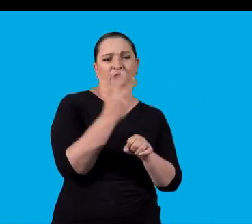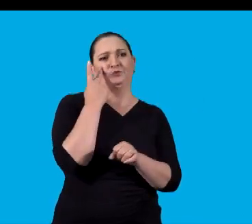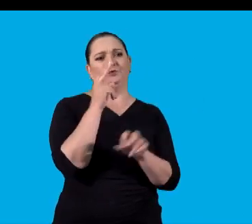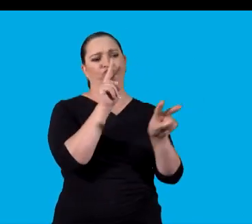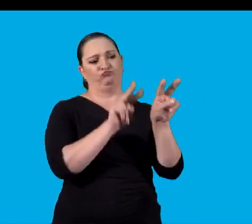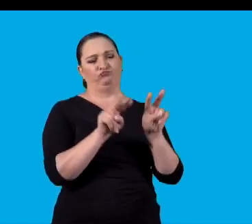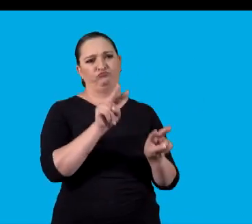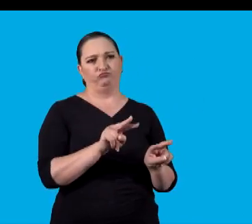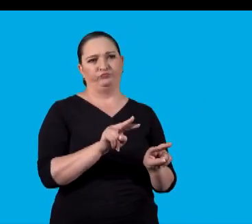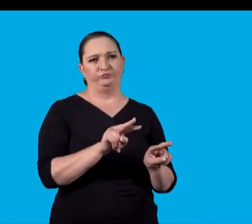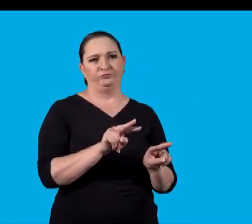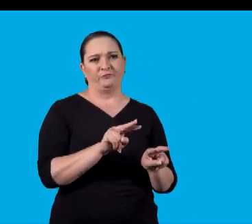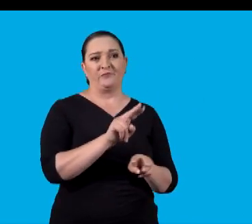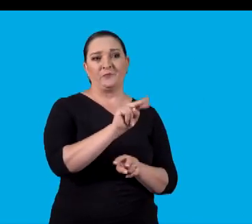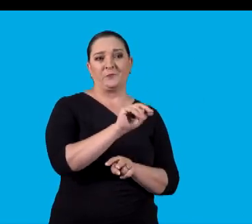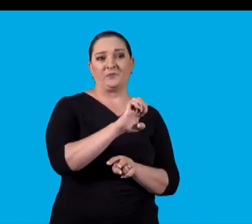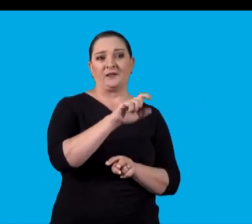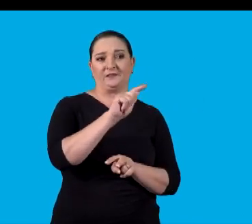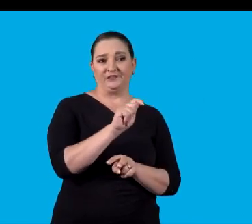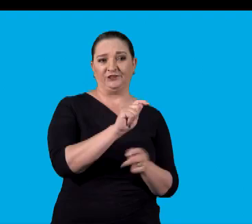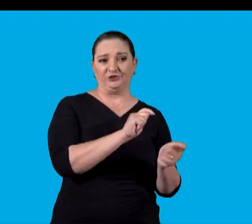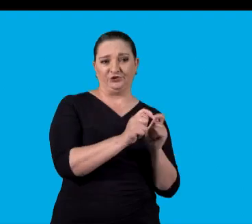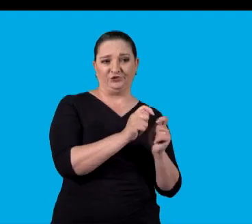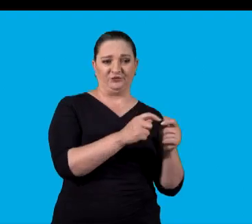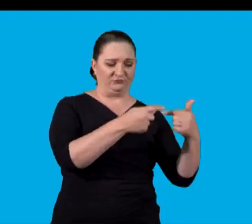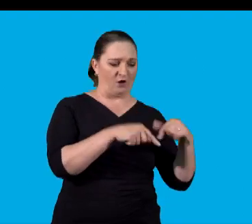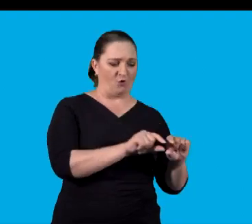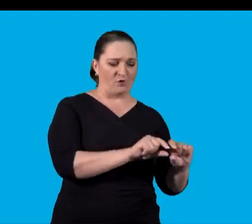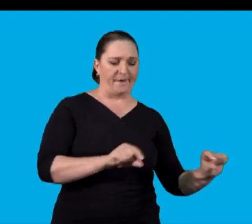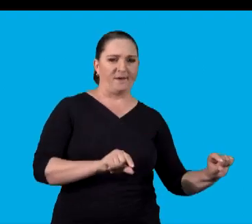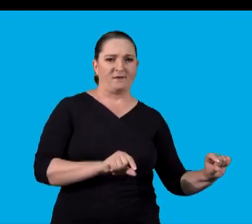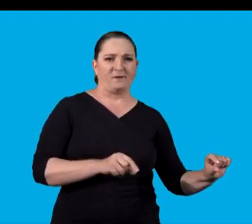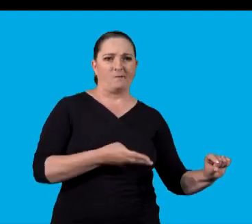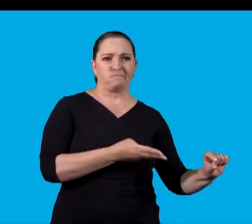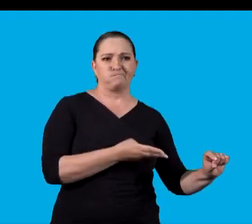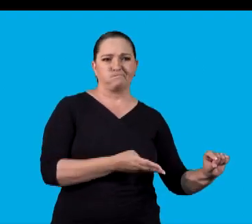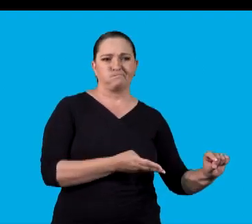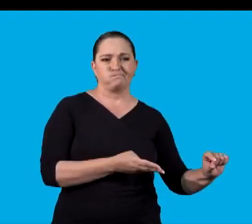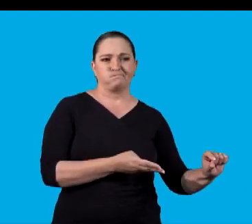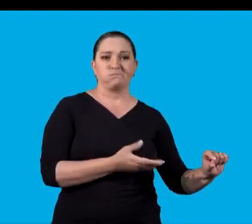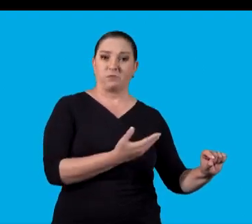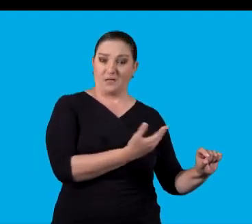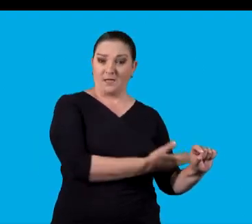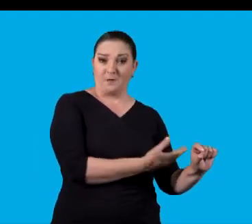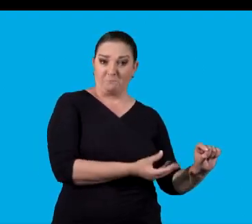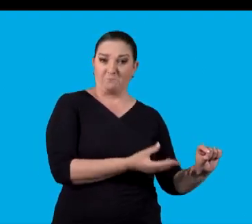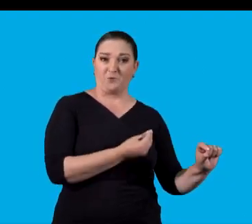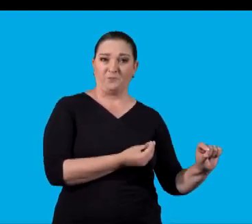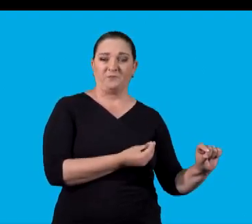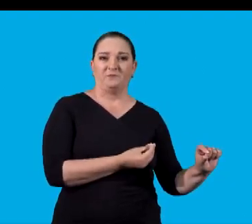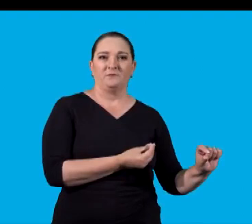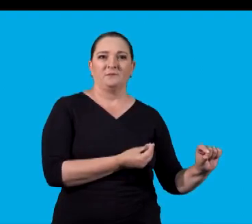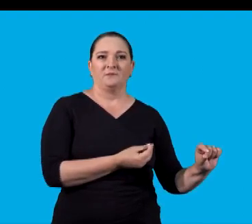want you to get the net change in cash and cash equivalents, this one here. And you get